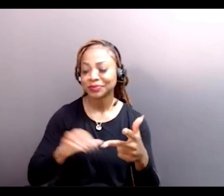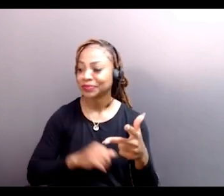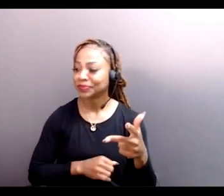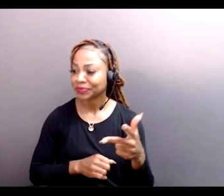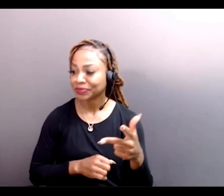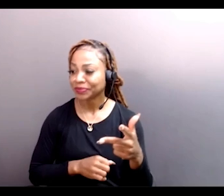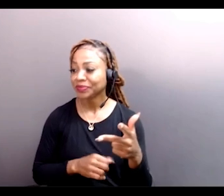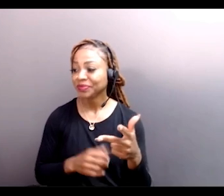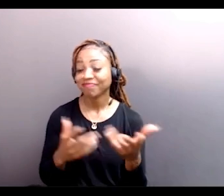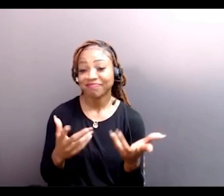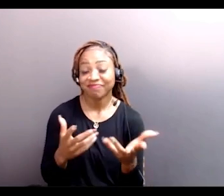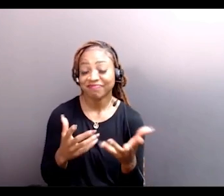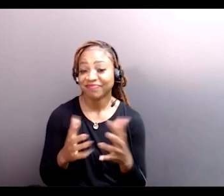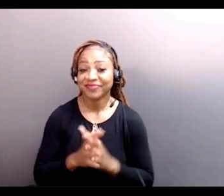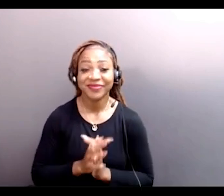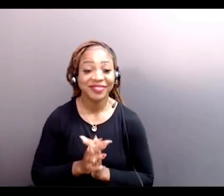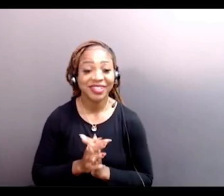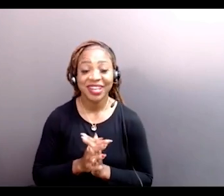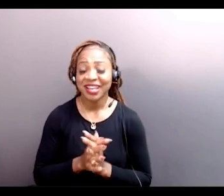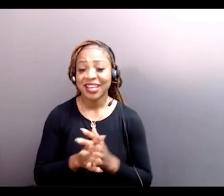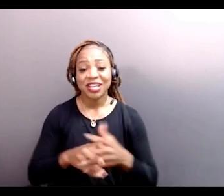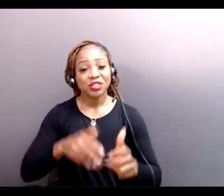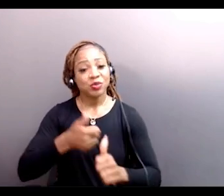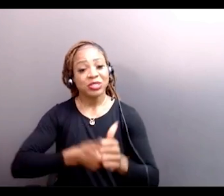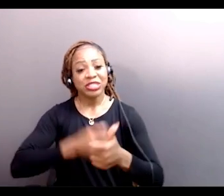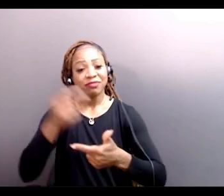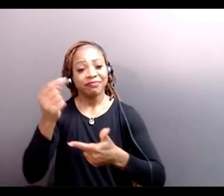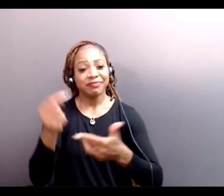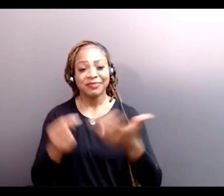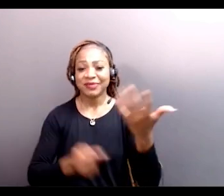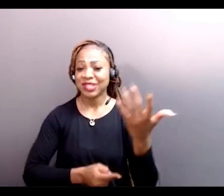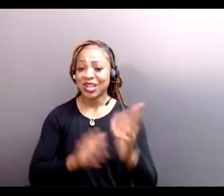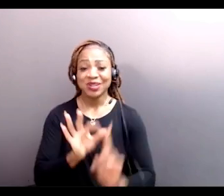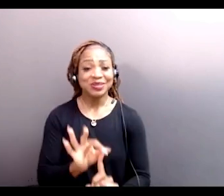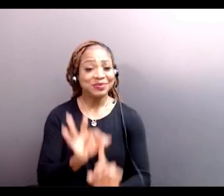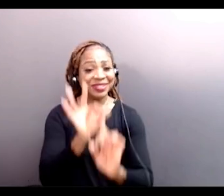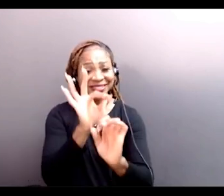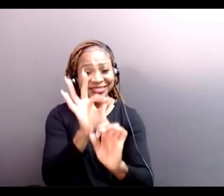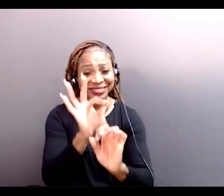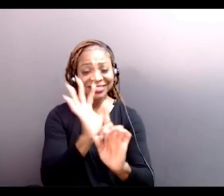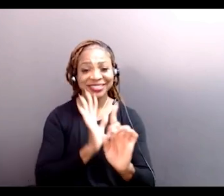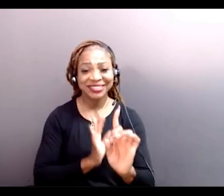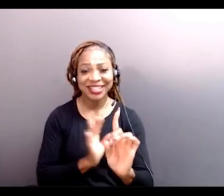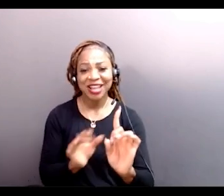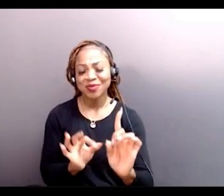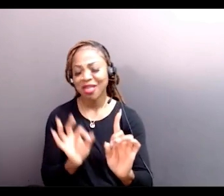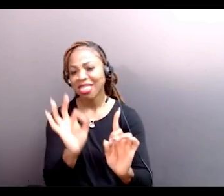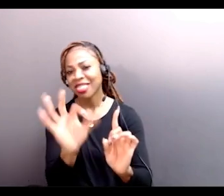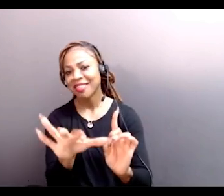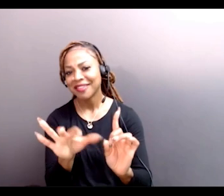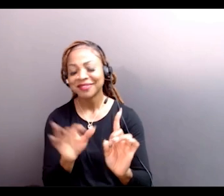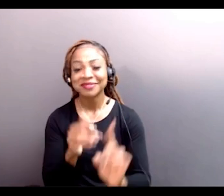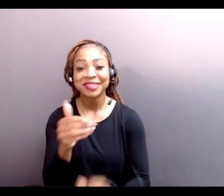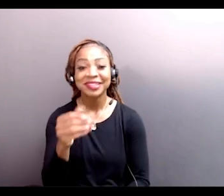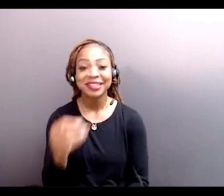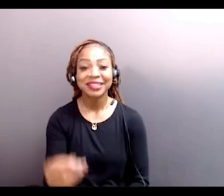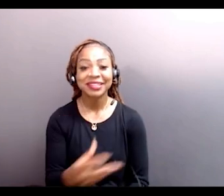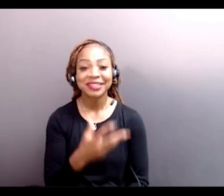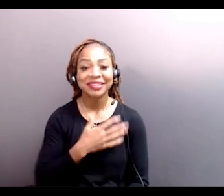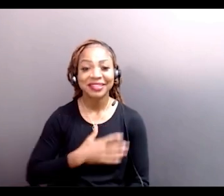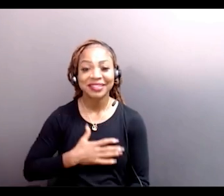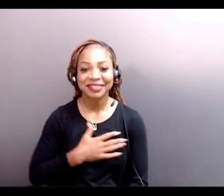so these pathways are unique. So I just wanted to share that piece. Next slide,